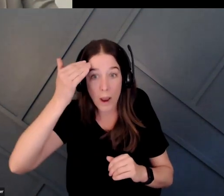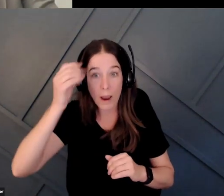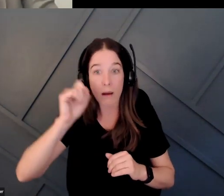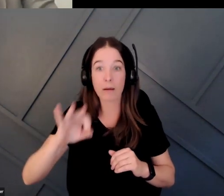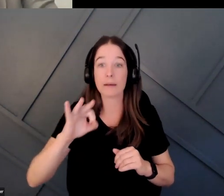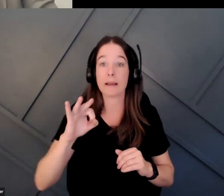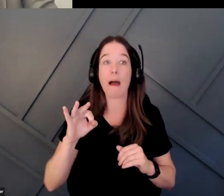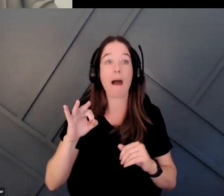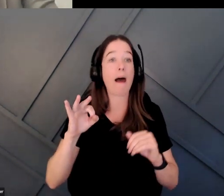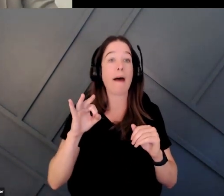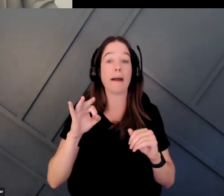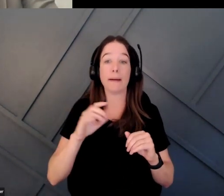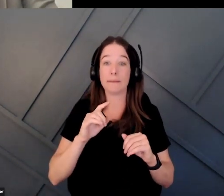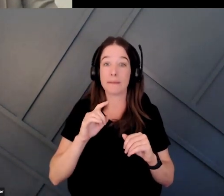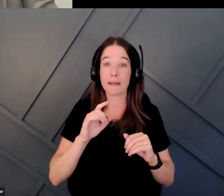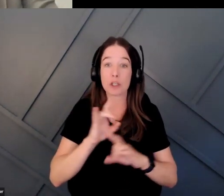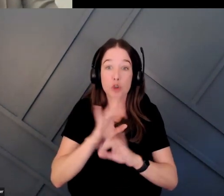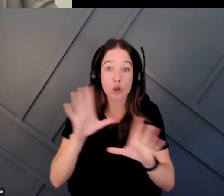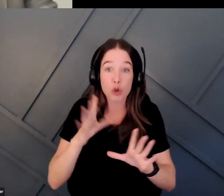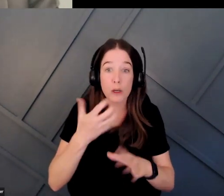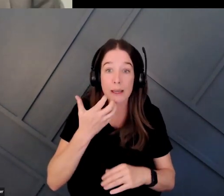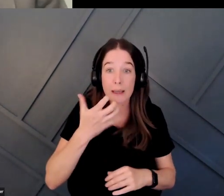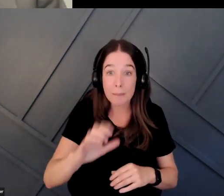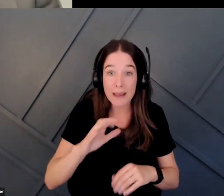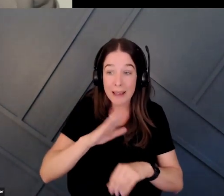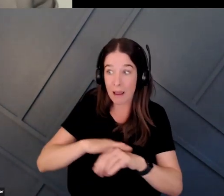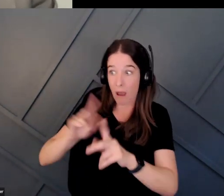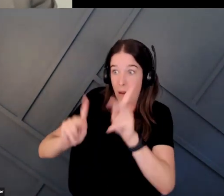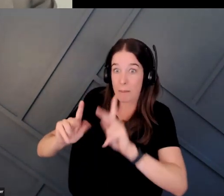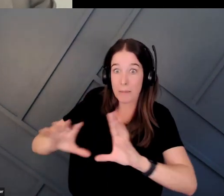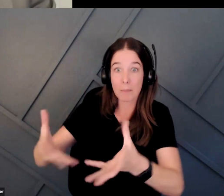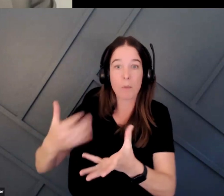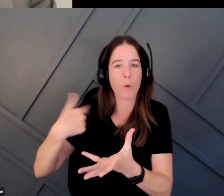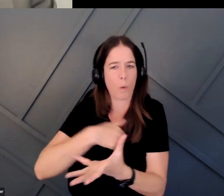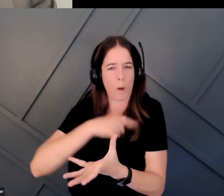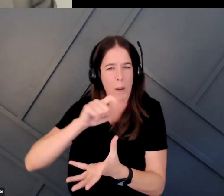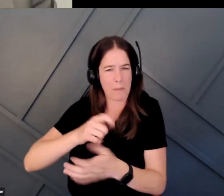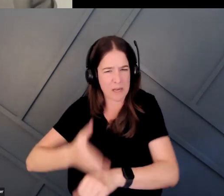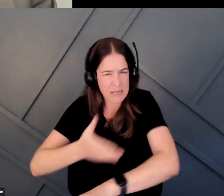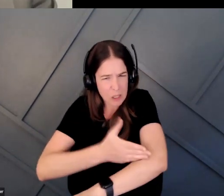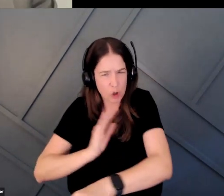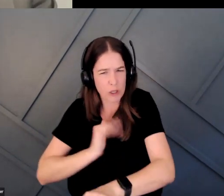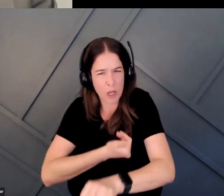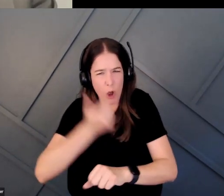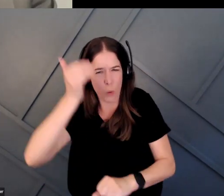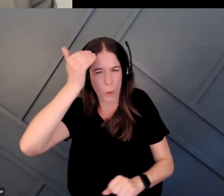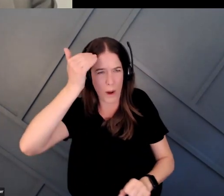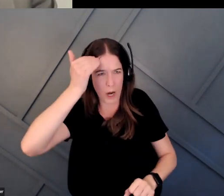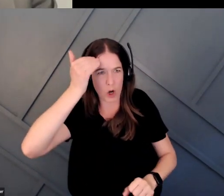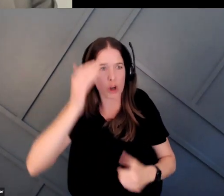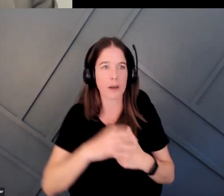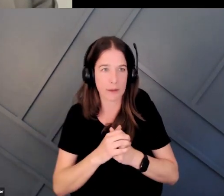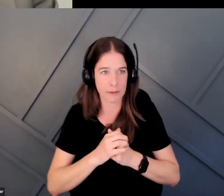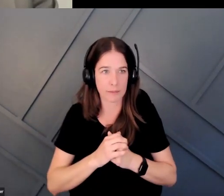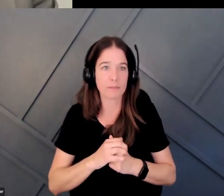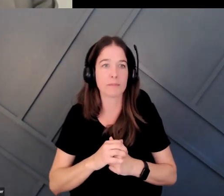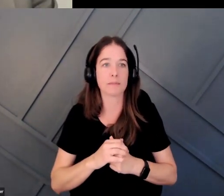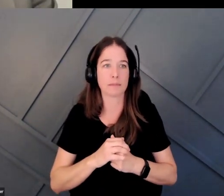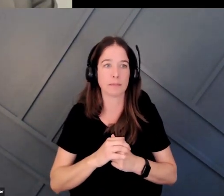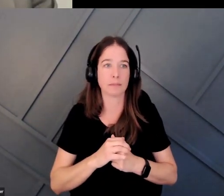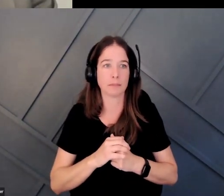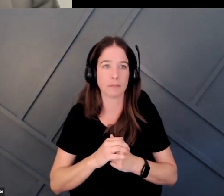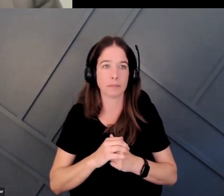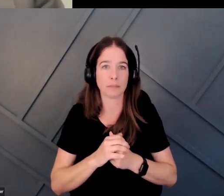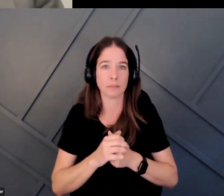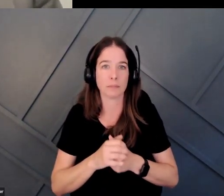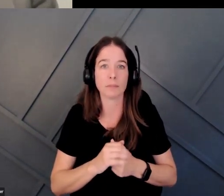these populations. We participate in the National Integrated Heat Health Information System, or